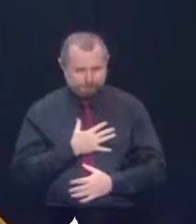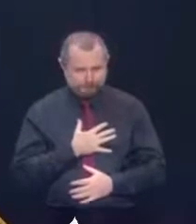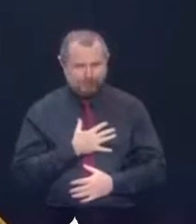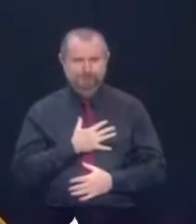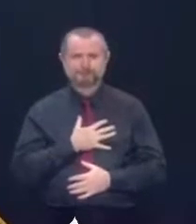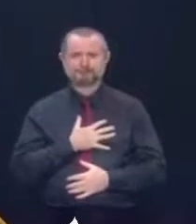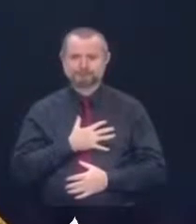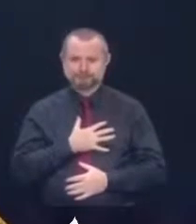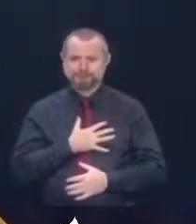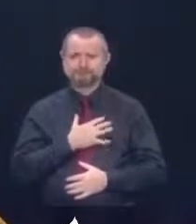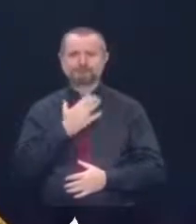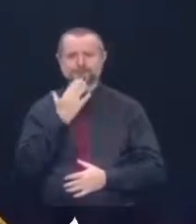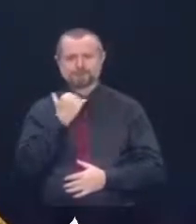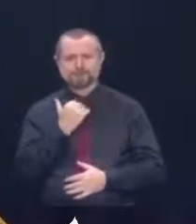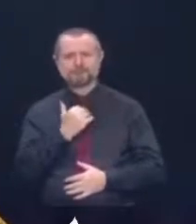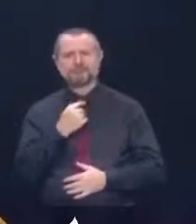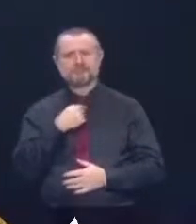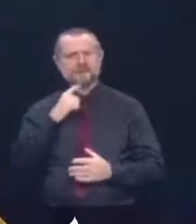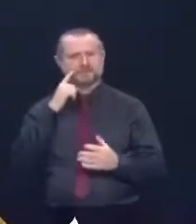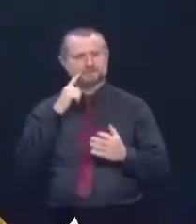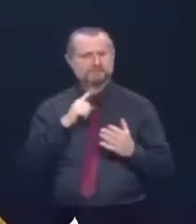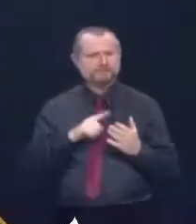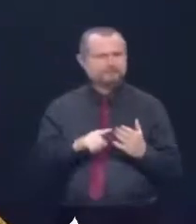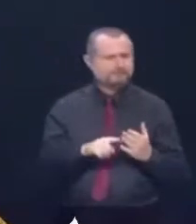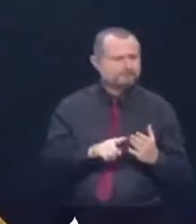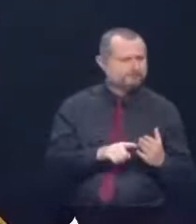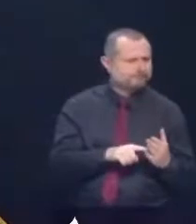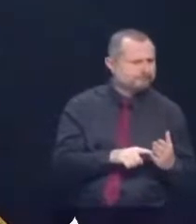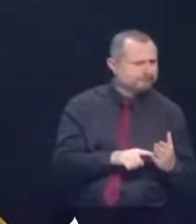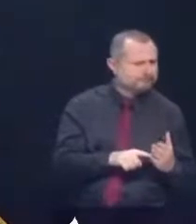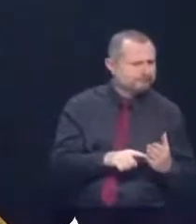but then I looked into it a little bit. Oprah